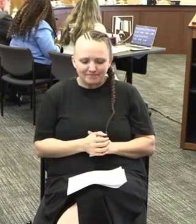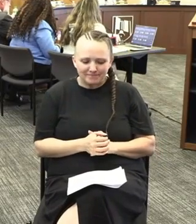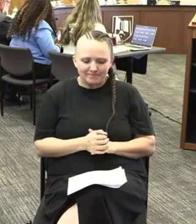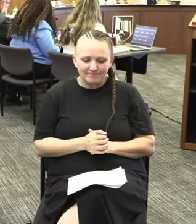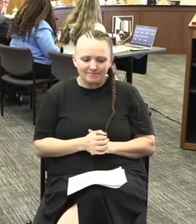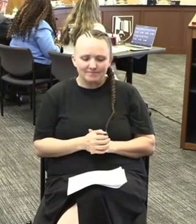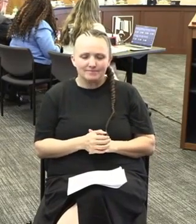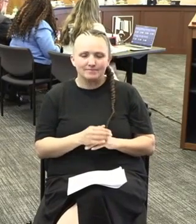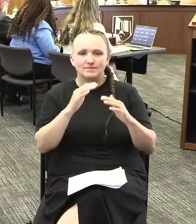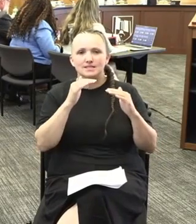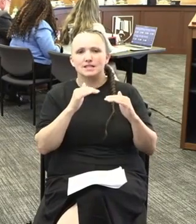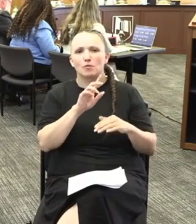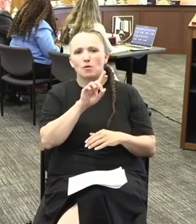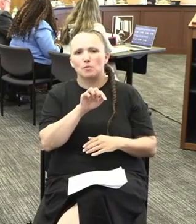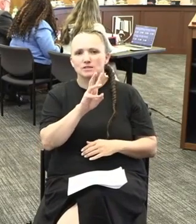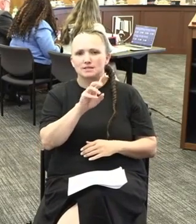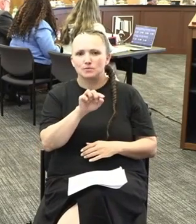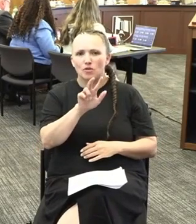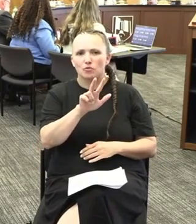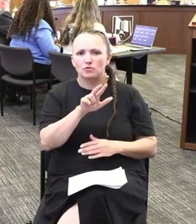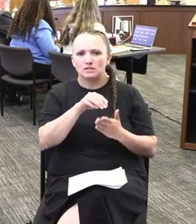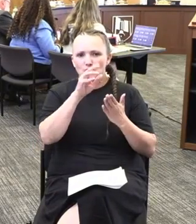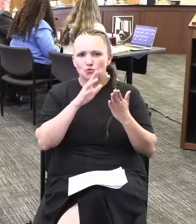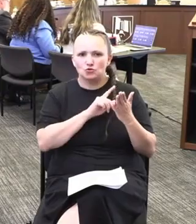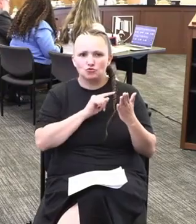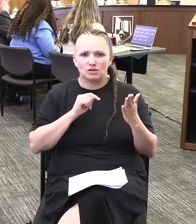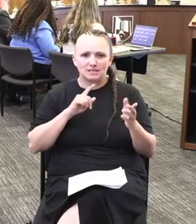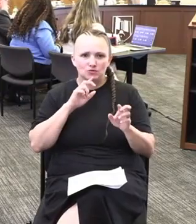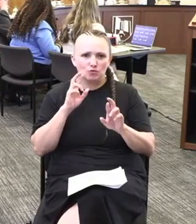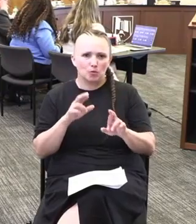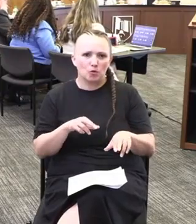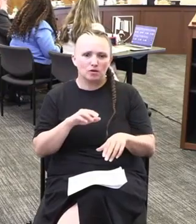Item 1.6.3, student trustee report, Byron.